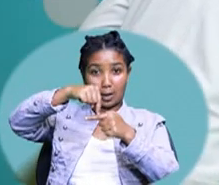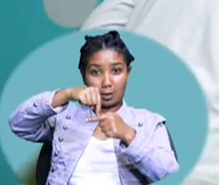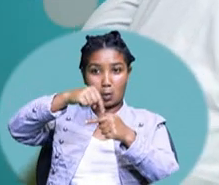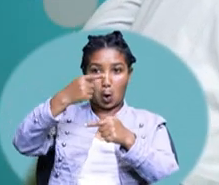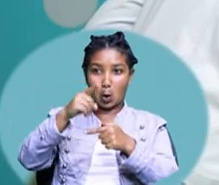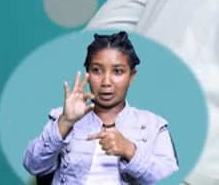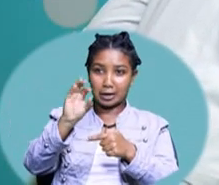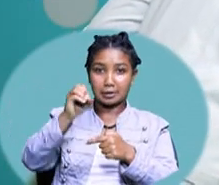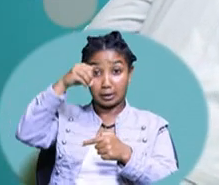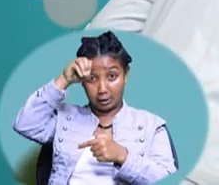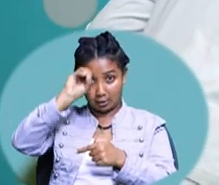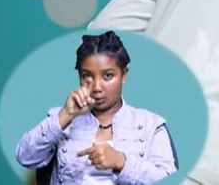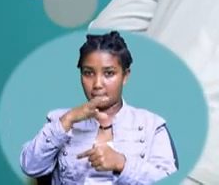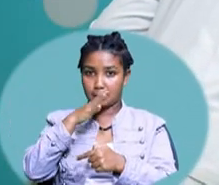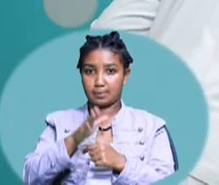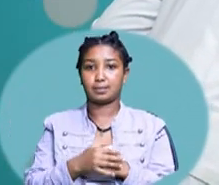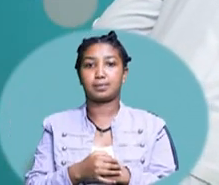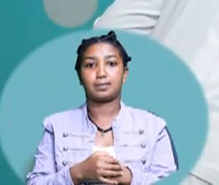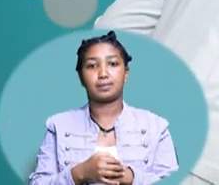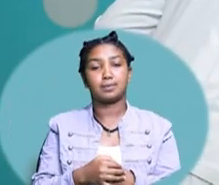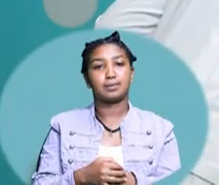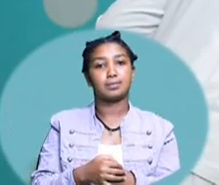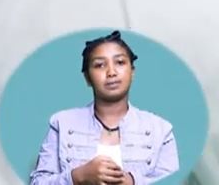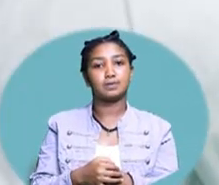be perpendicular.